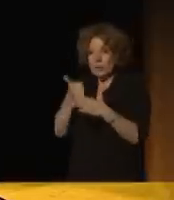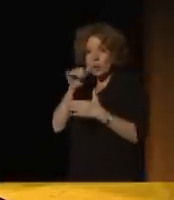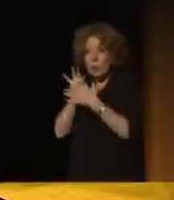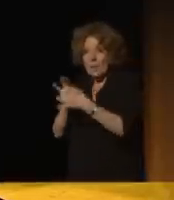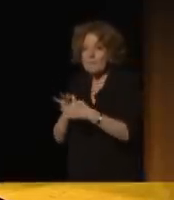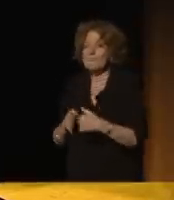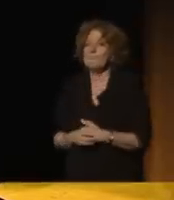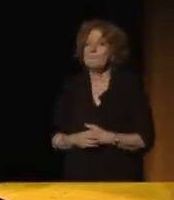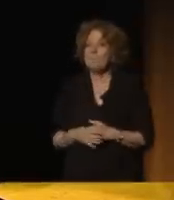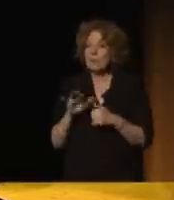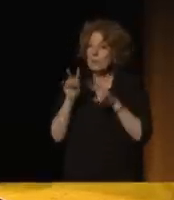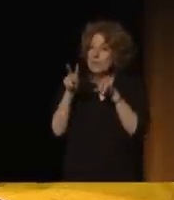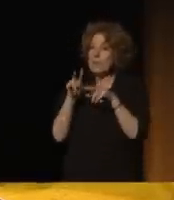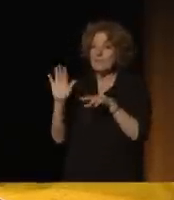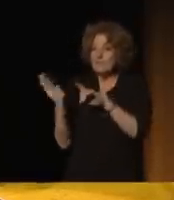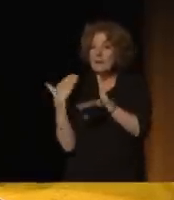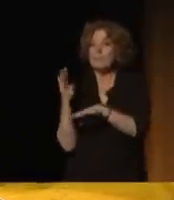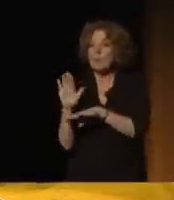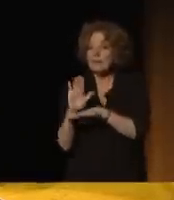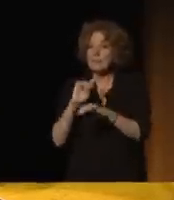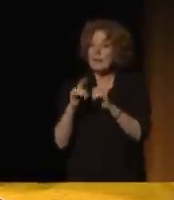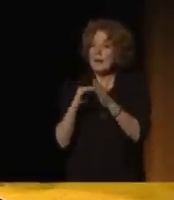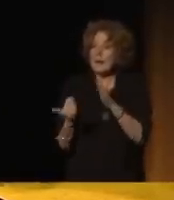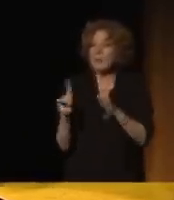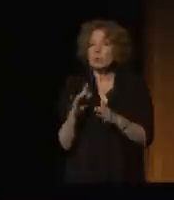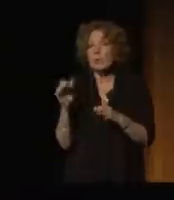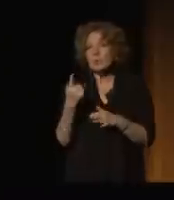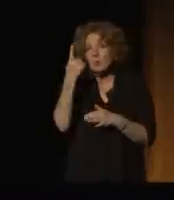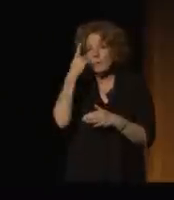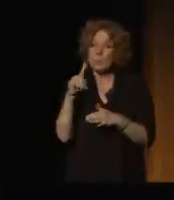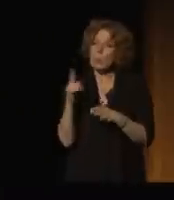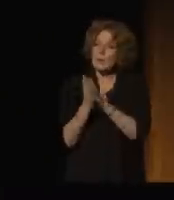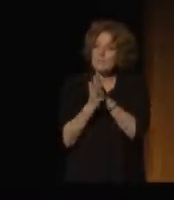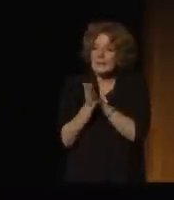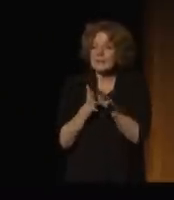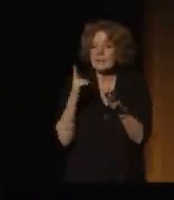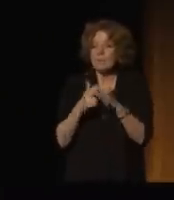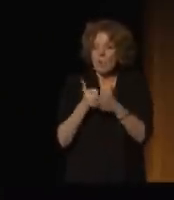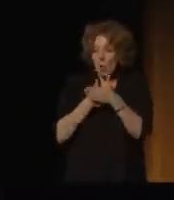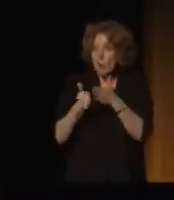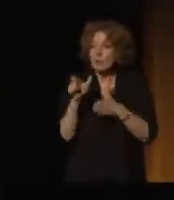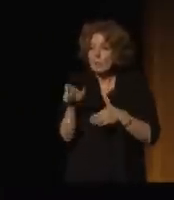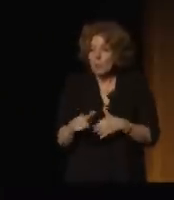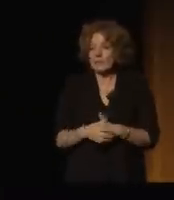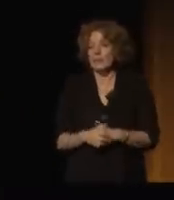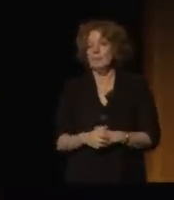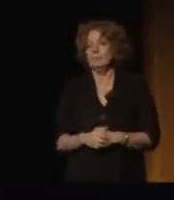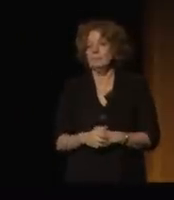seen them in so many movies. But I think now we have to really, really think about what this means for the ordinary person